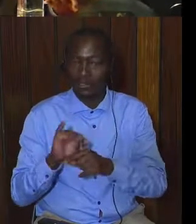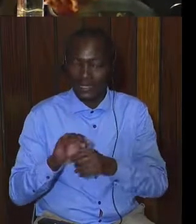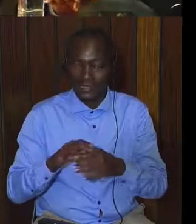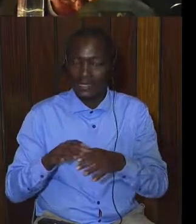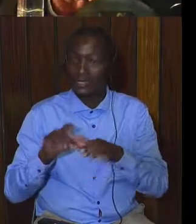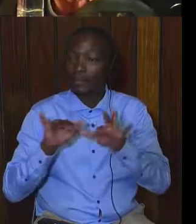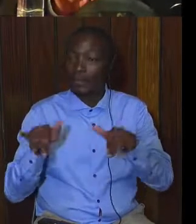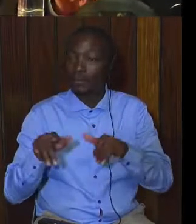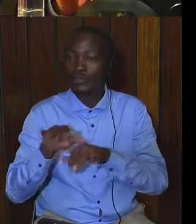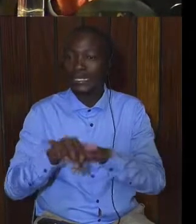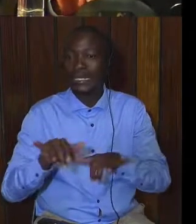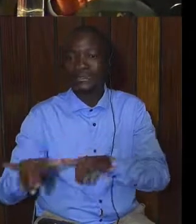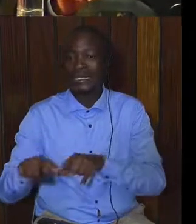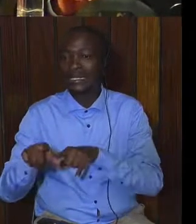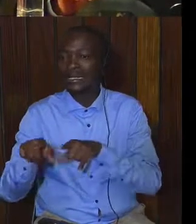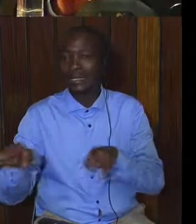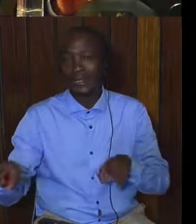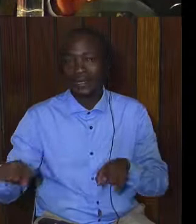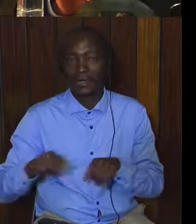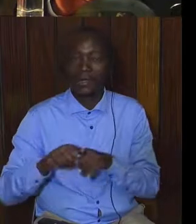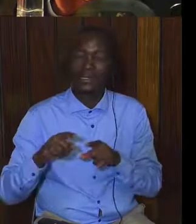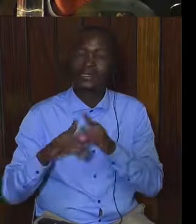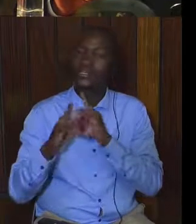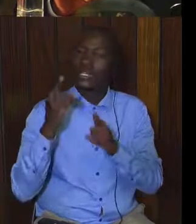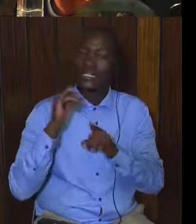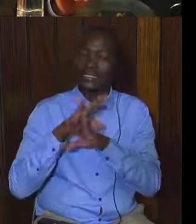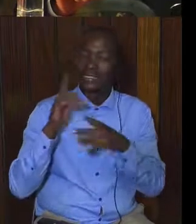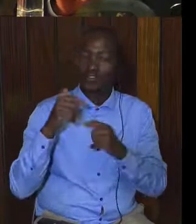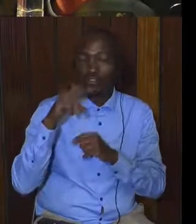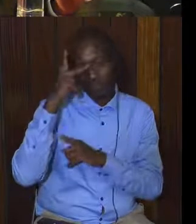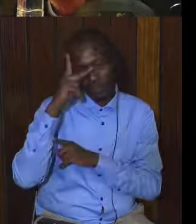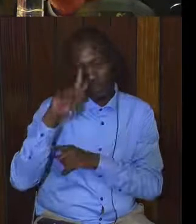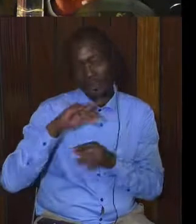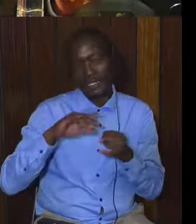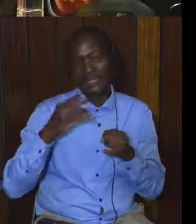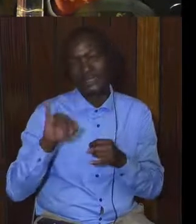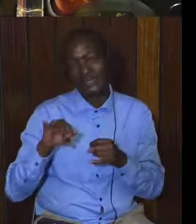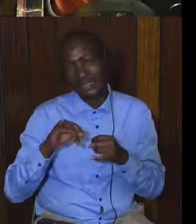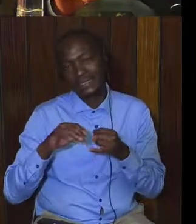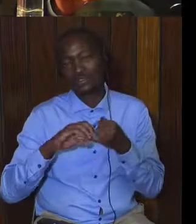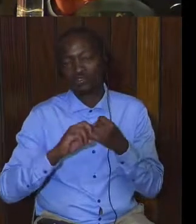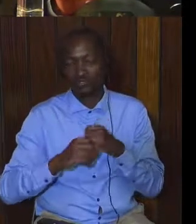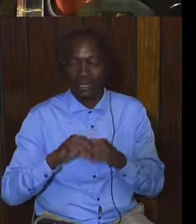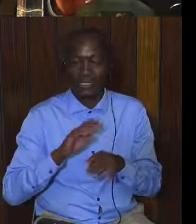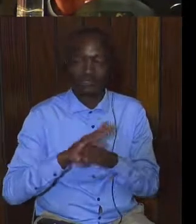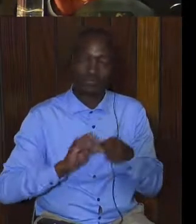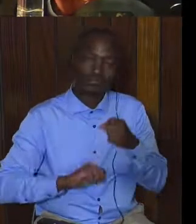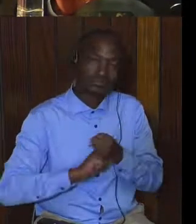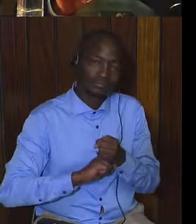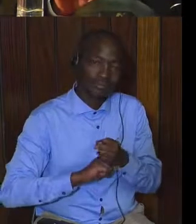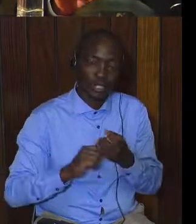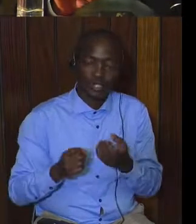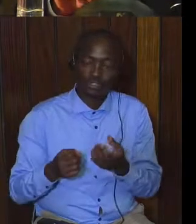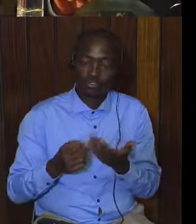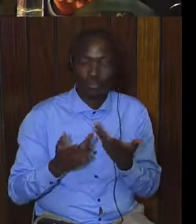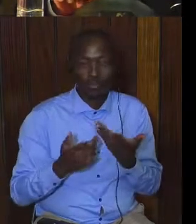encroachment. But the city of Tshwane is still trying to assist, but given what happened with